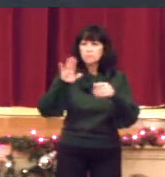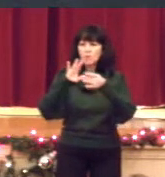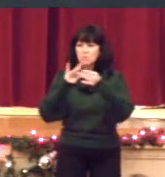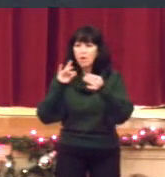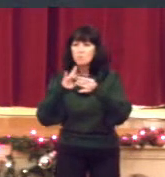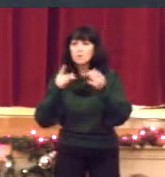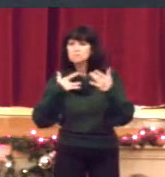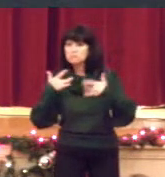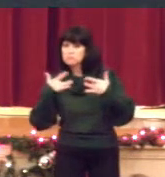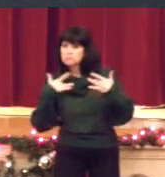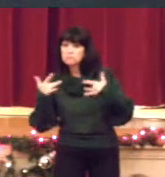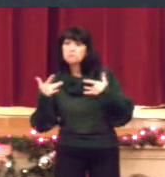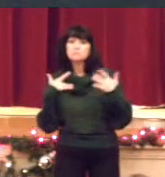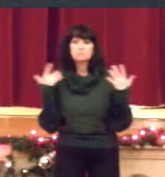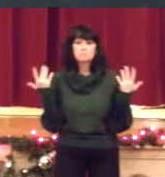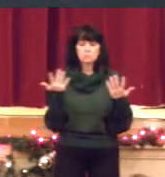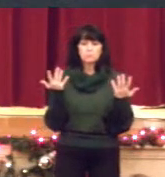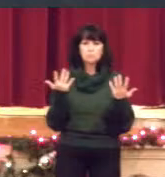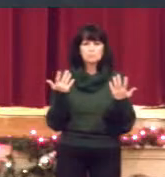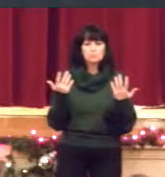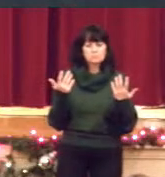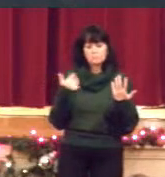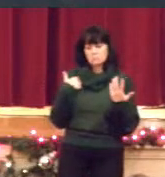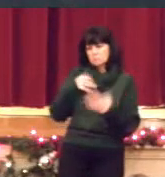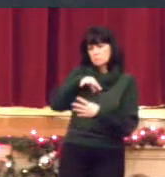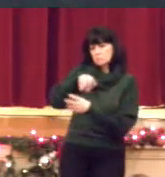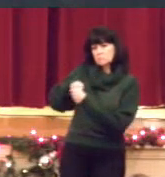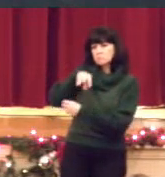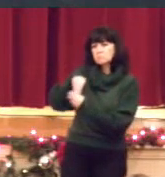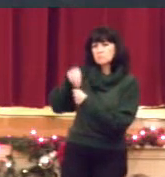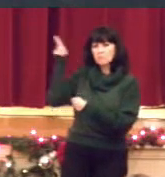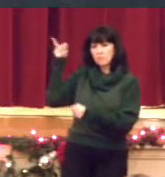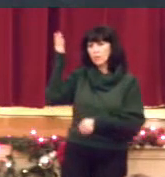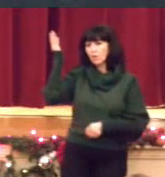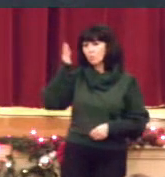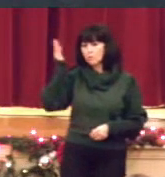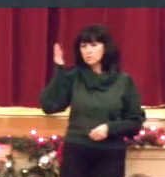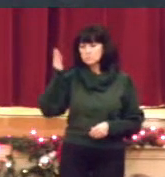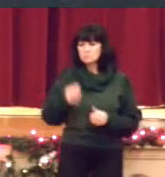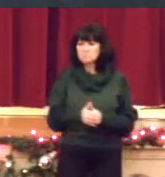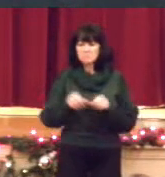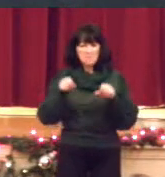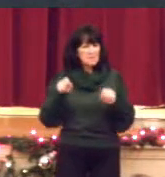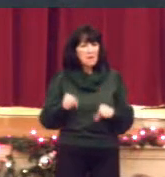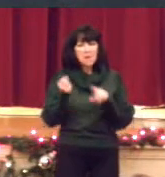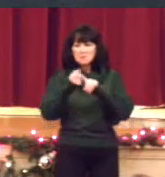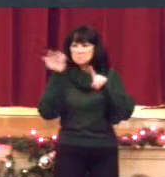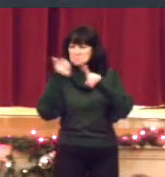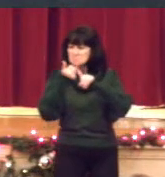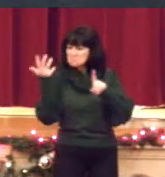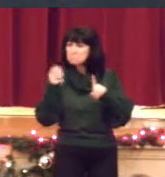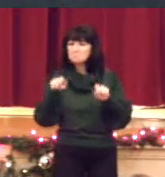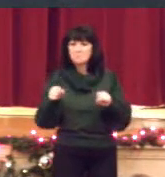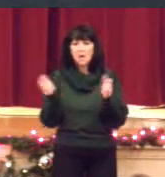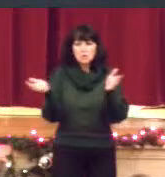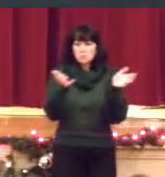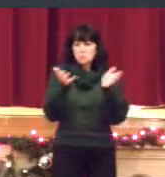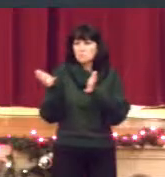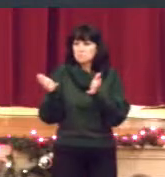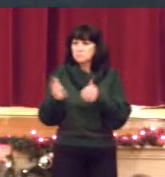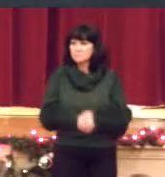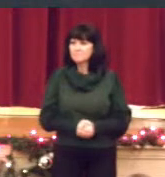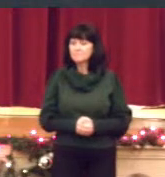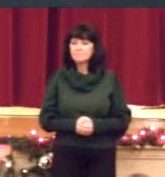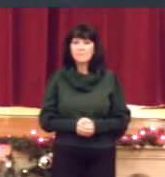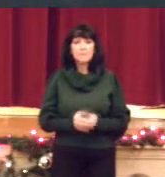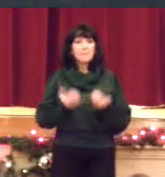adopted and included in our presentation, and we can talk about that, I'm sure, as we go along. So without further ado,